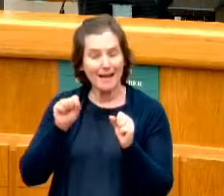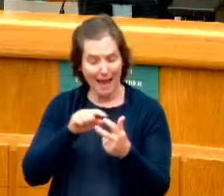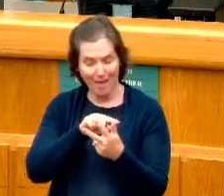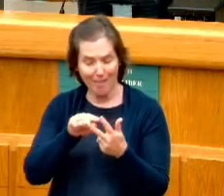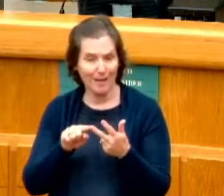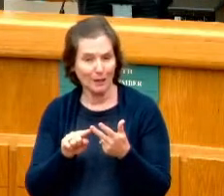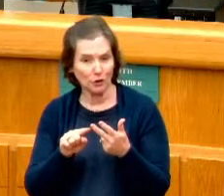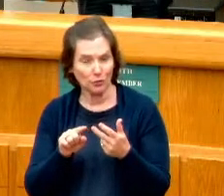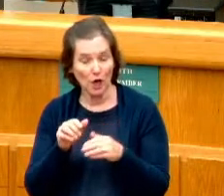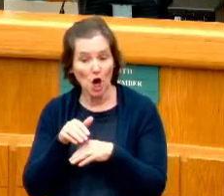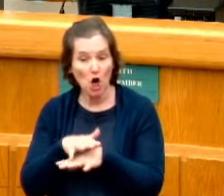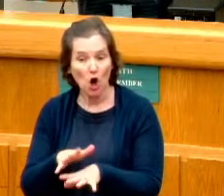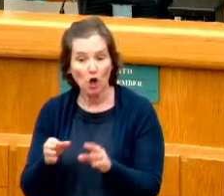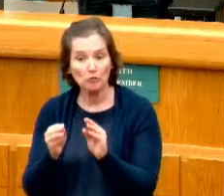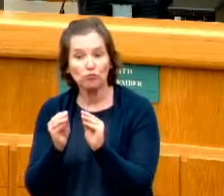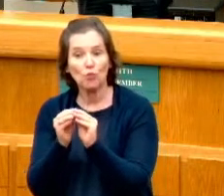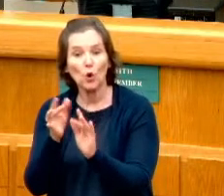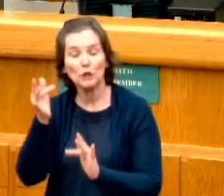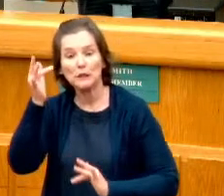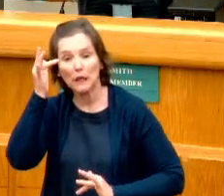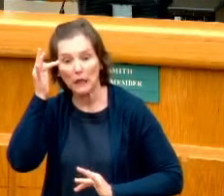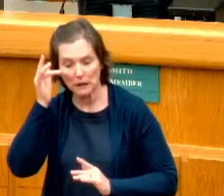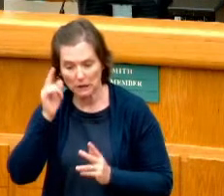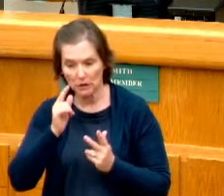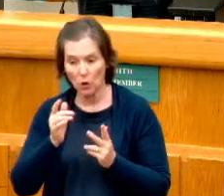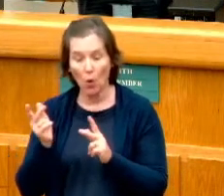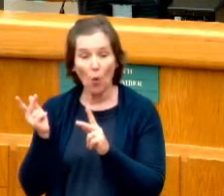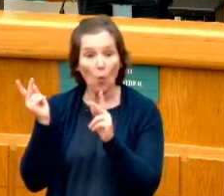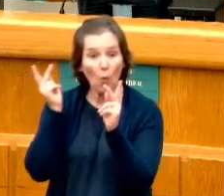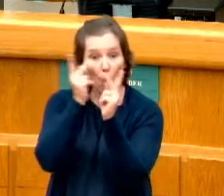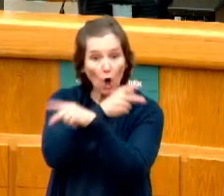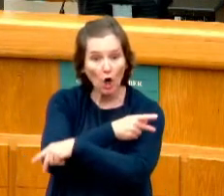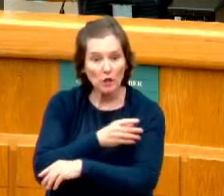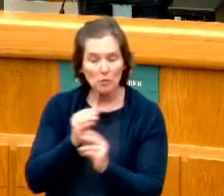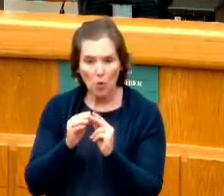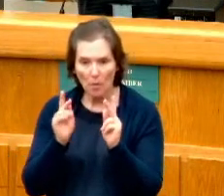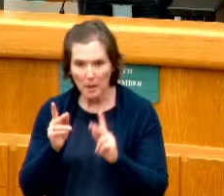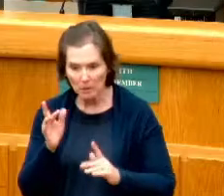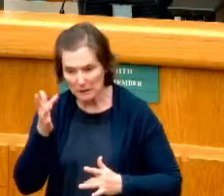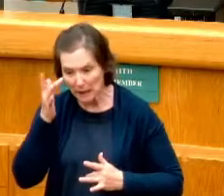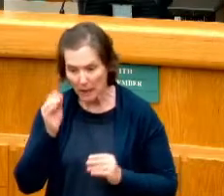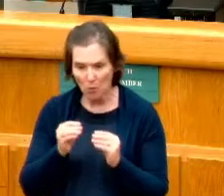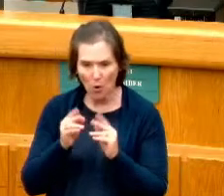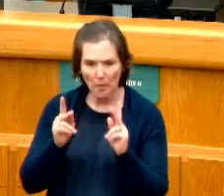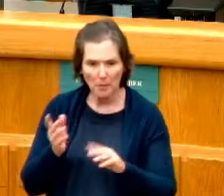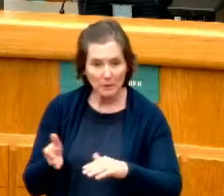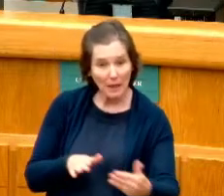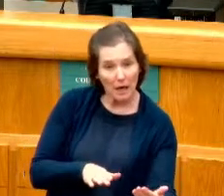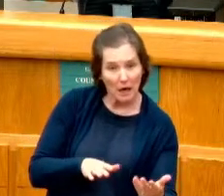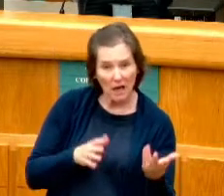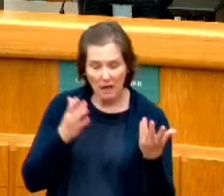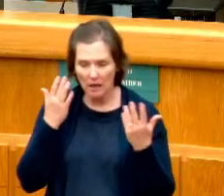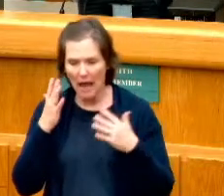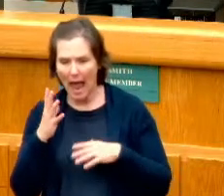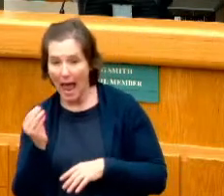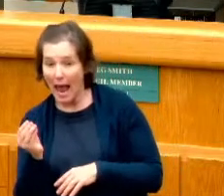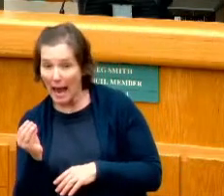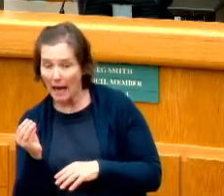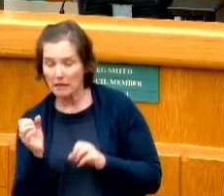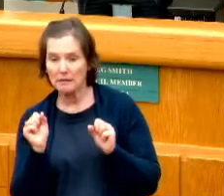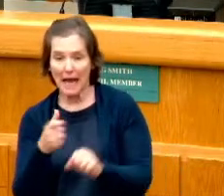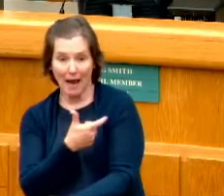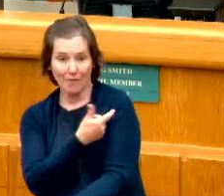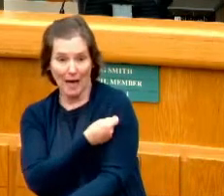authorized vaccines will protect people against them. The variants include the B.1.1.7 in the